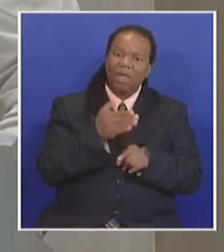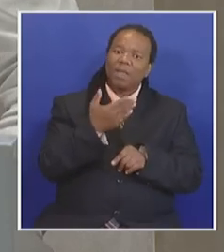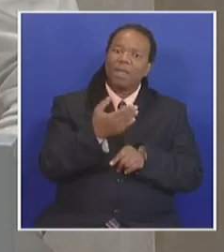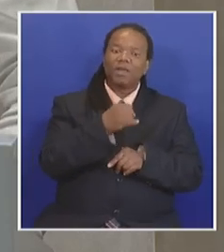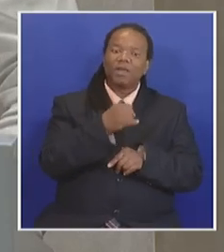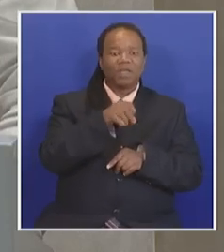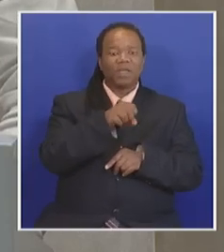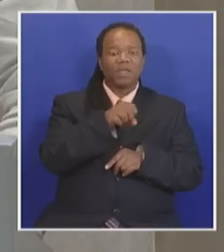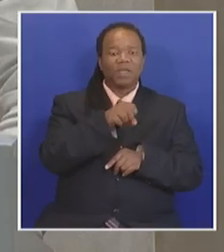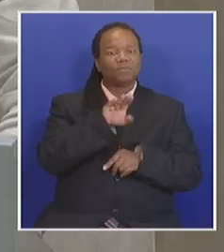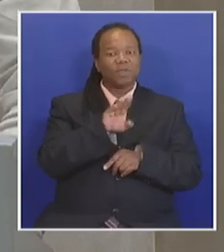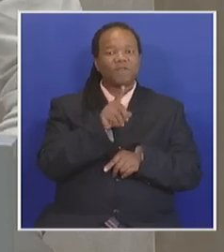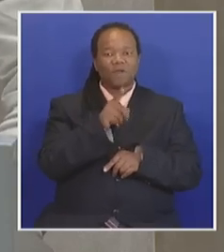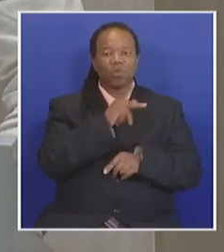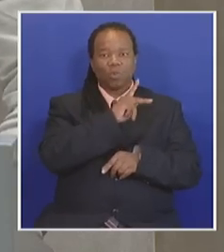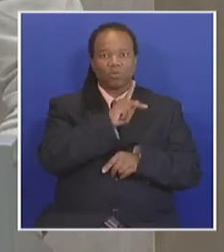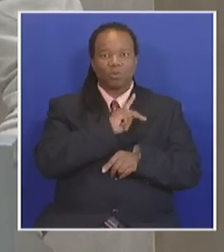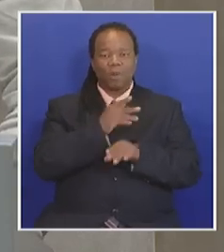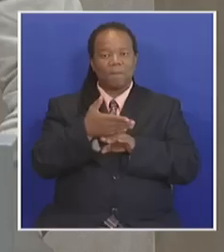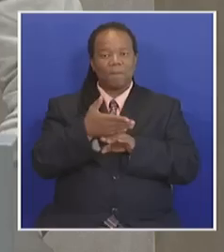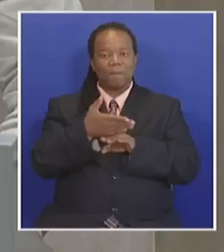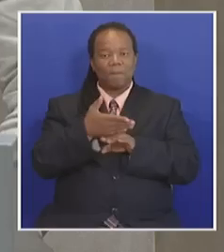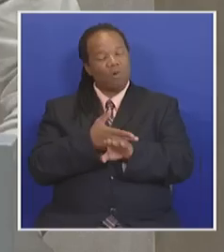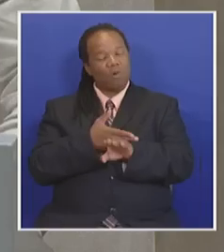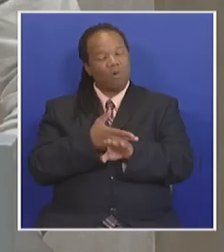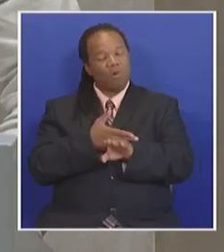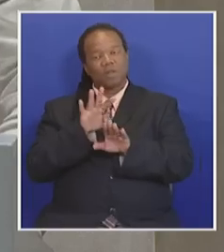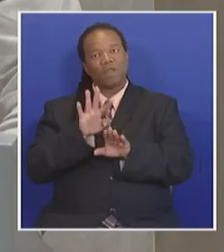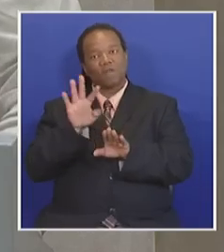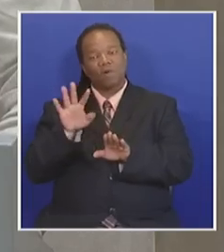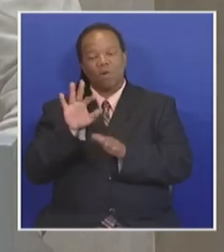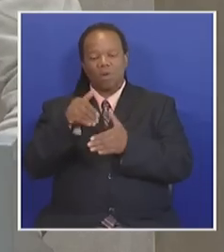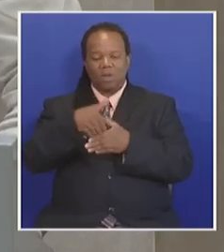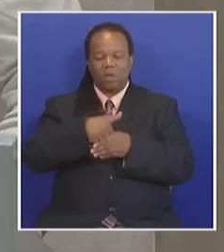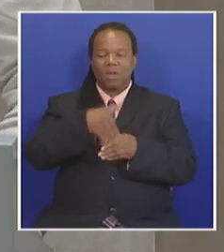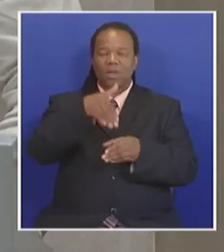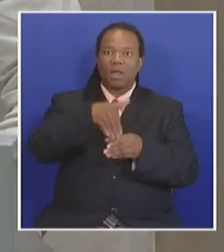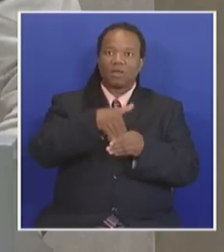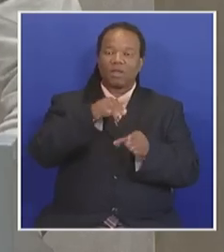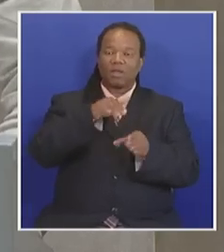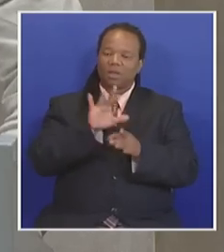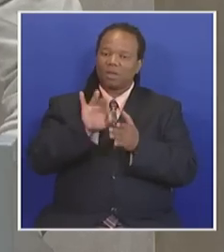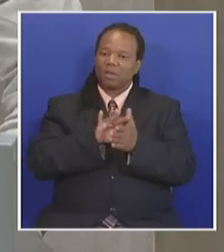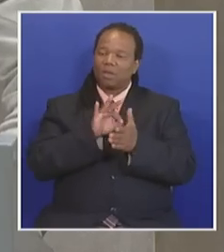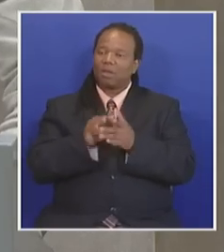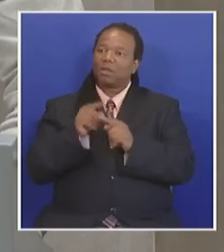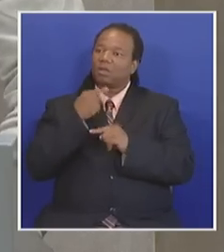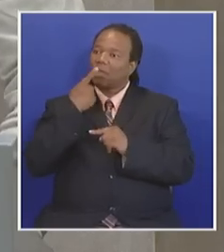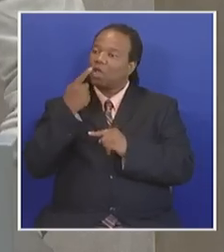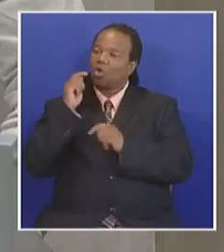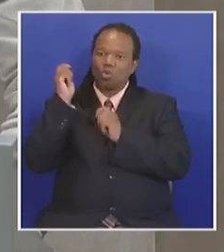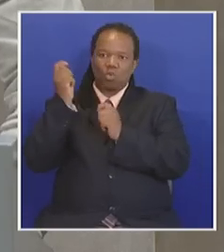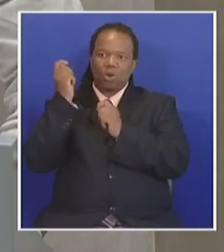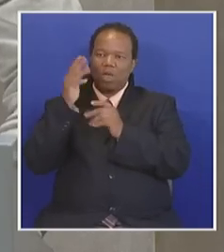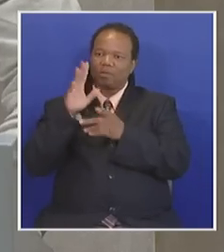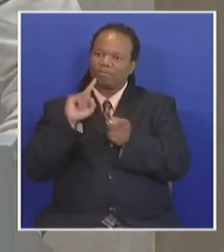KwaZulu-Natal, the first post-1994 local government district structure elected for the rural areas as a transition phase.